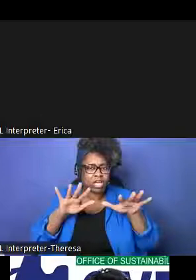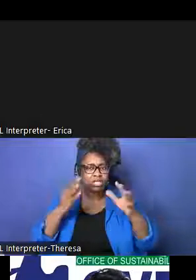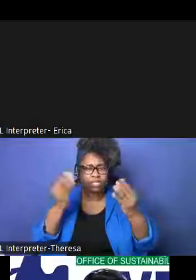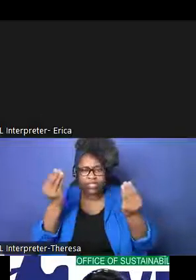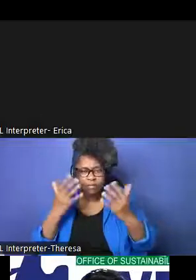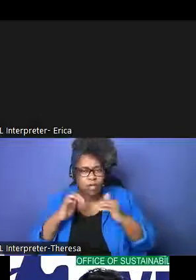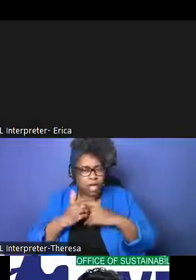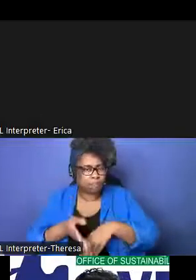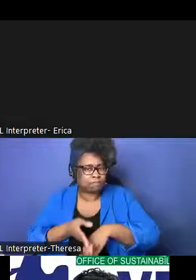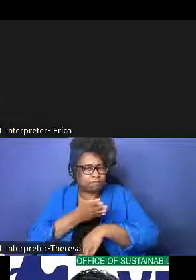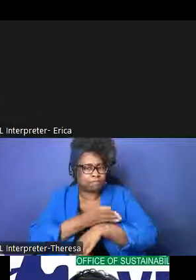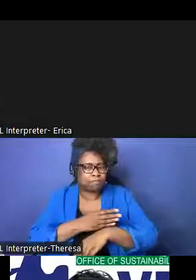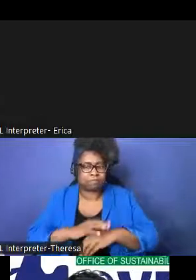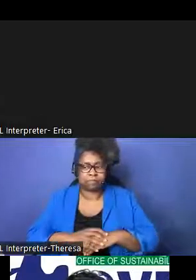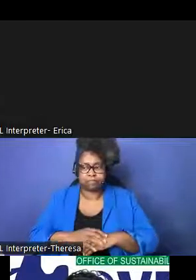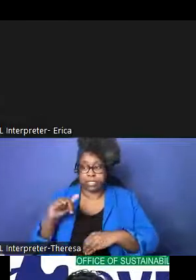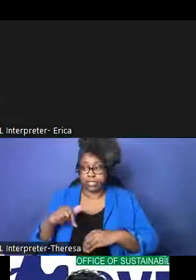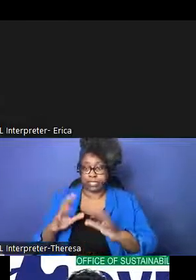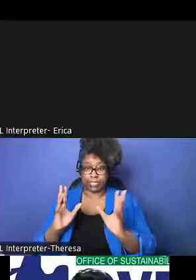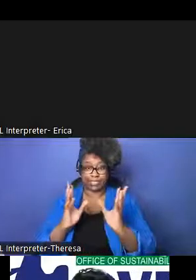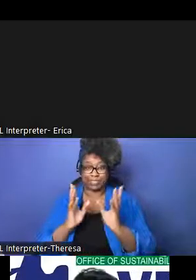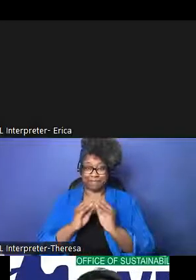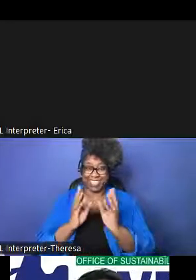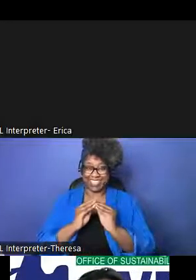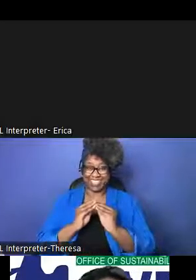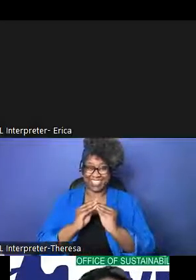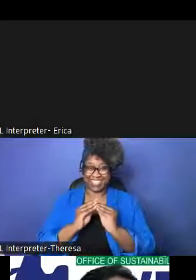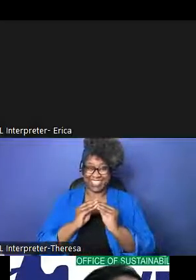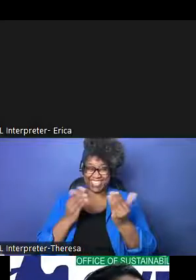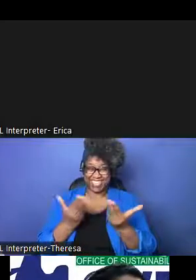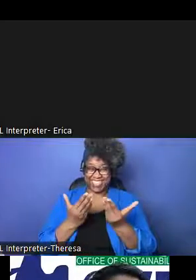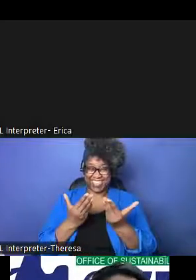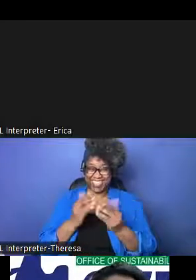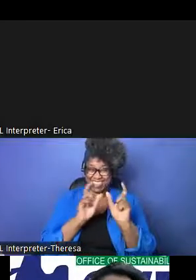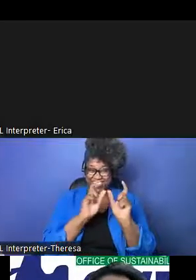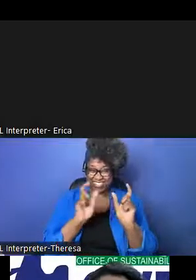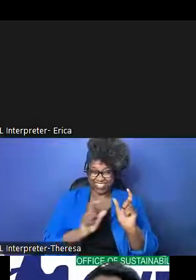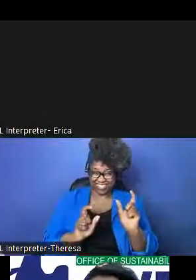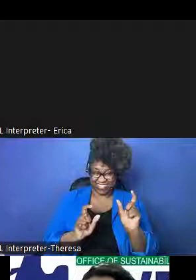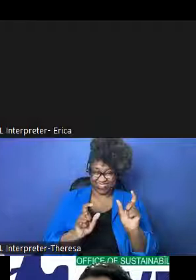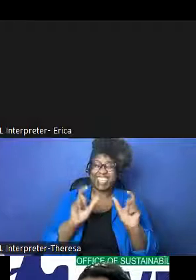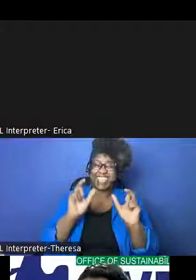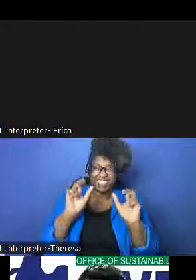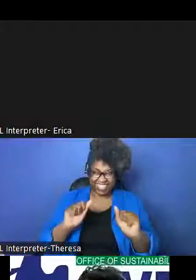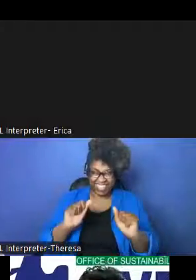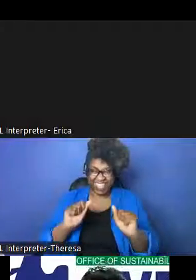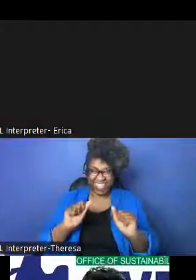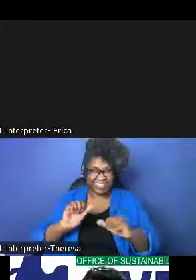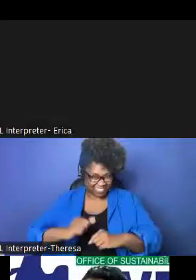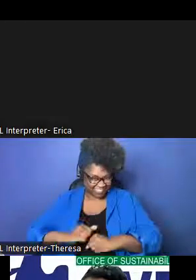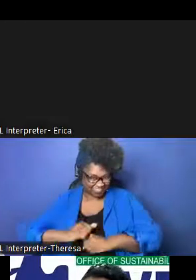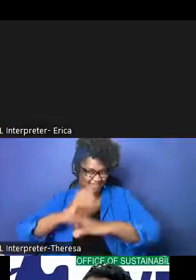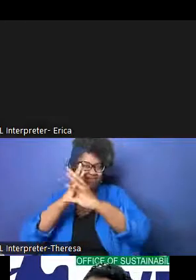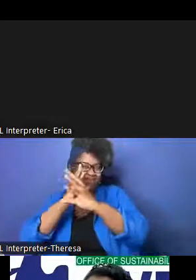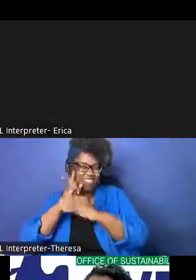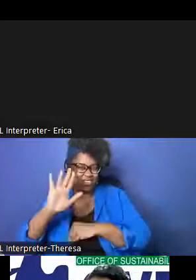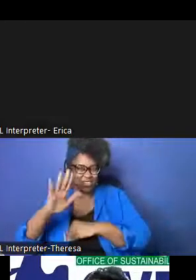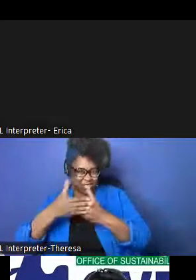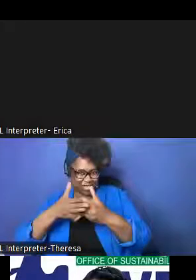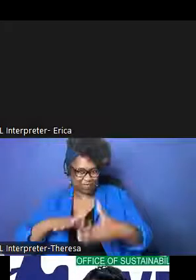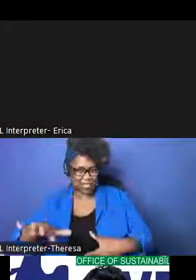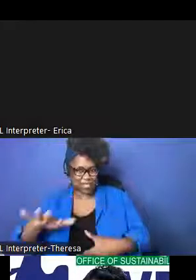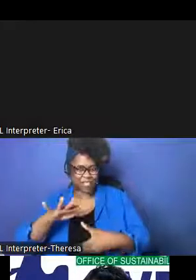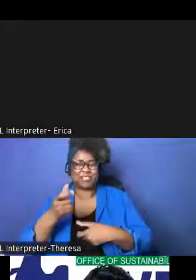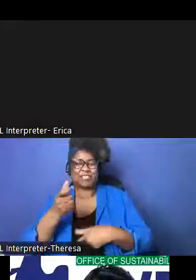We can bring our meeting in a box to your neighborhood. In addition to for the translators.